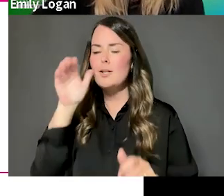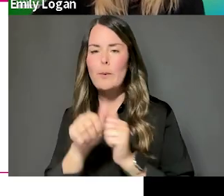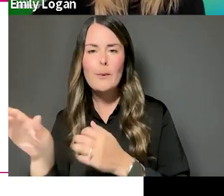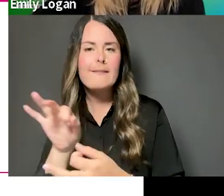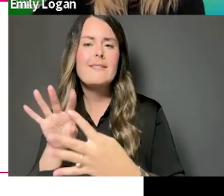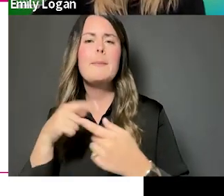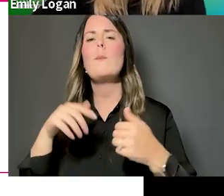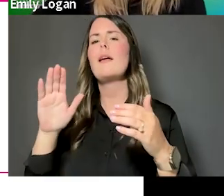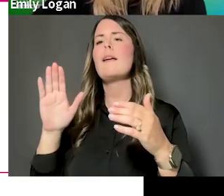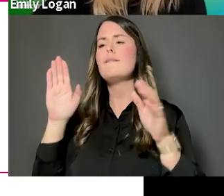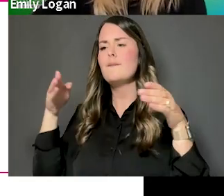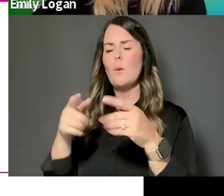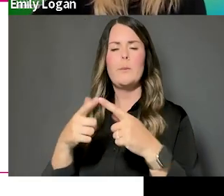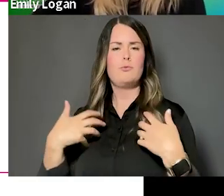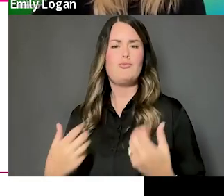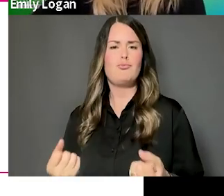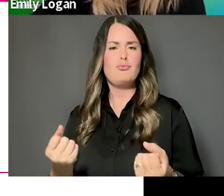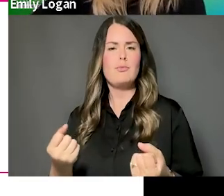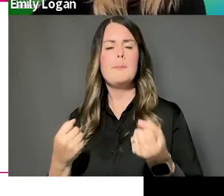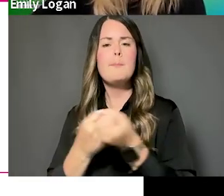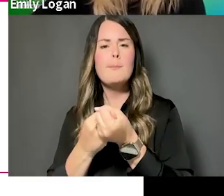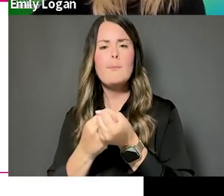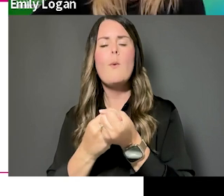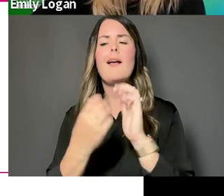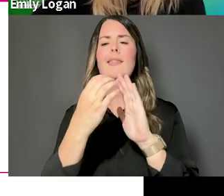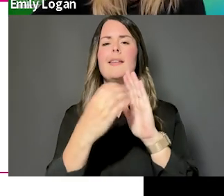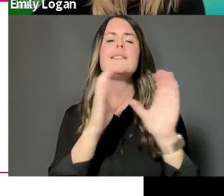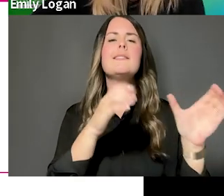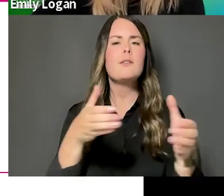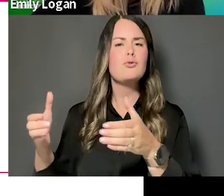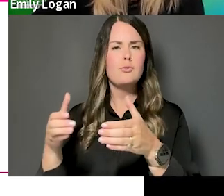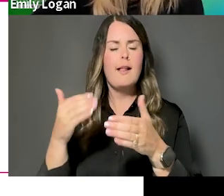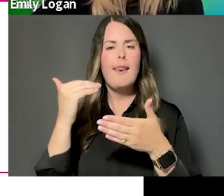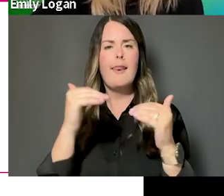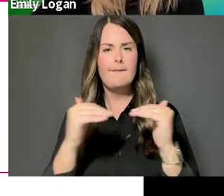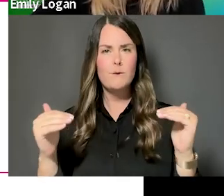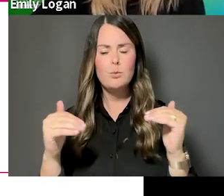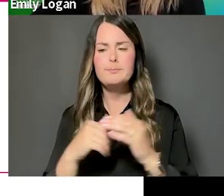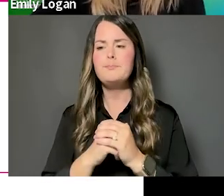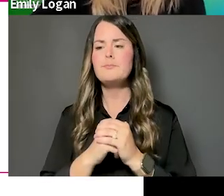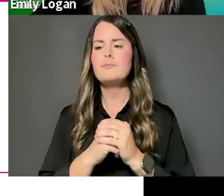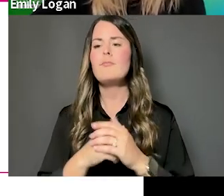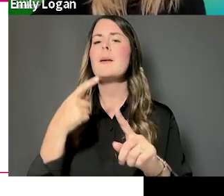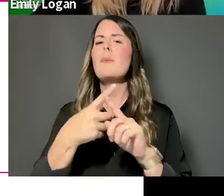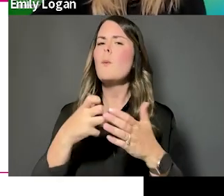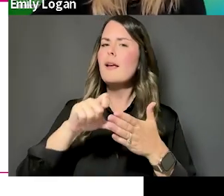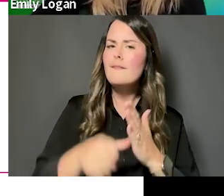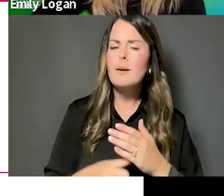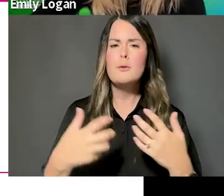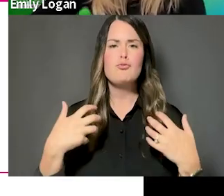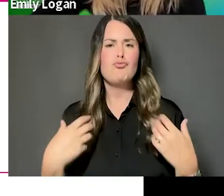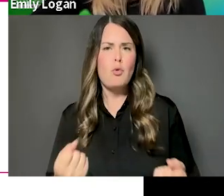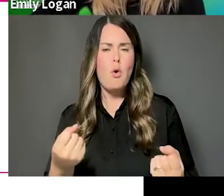We listened to your feedback and focused on strengthening support at the section level. We also put more emphasis on developing a